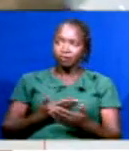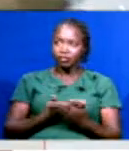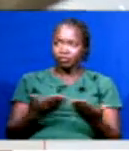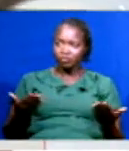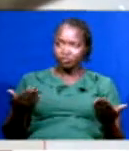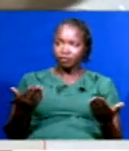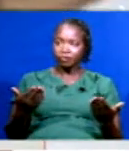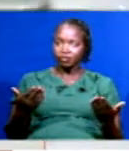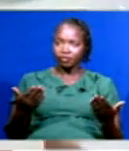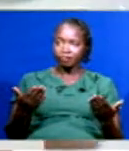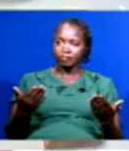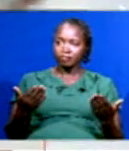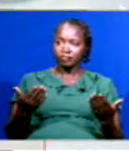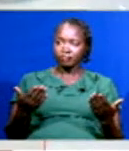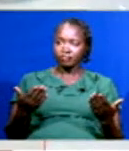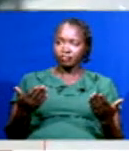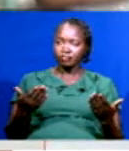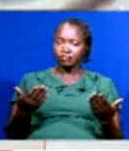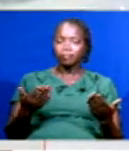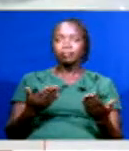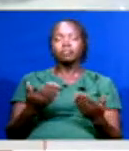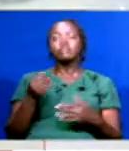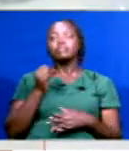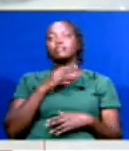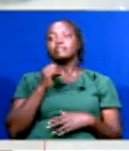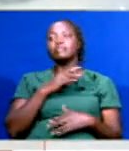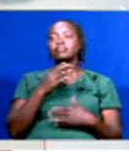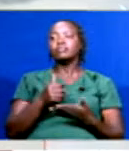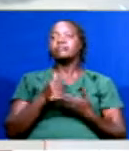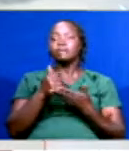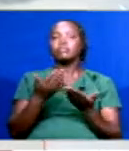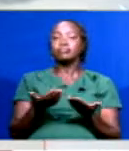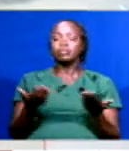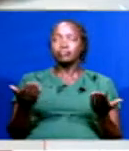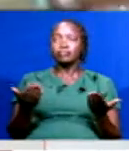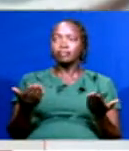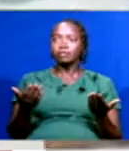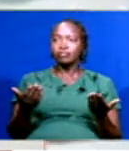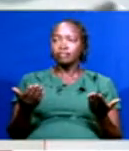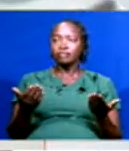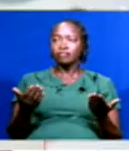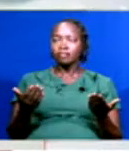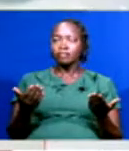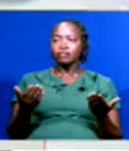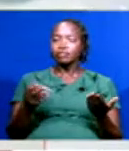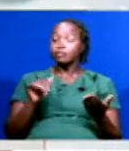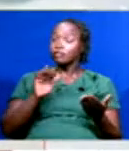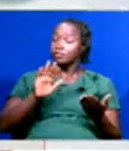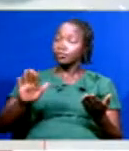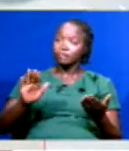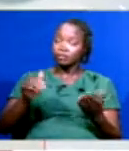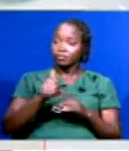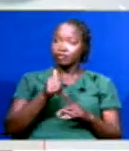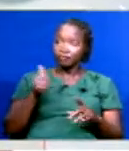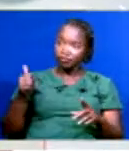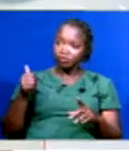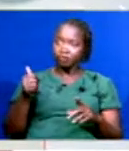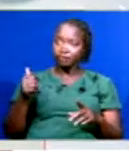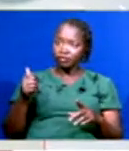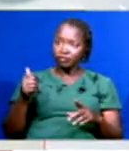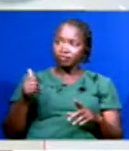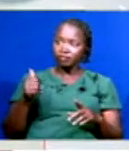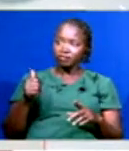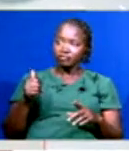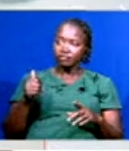huyu Wamombi analia niwasaidie hapa kwa mlima because yule alikataa. Alikuwa mtu akitoka kidogo